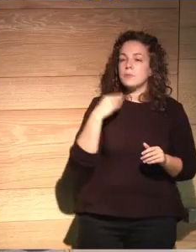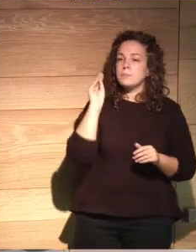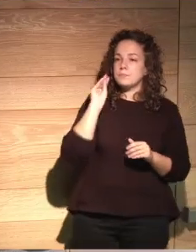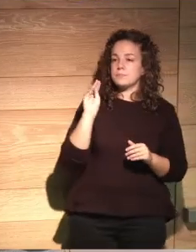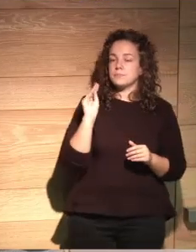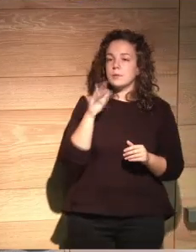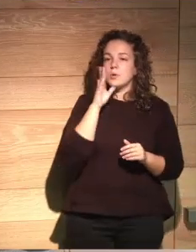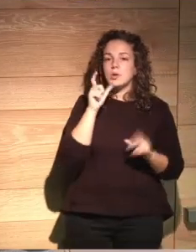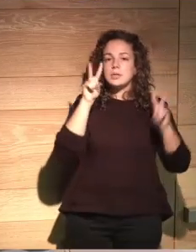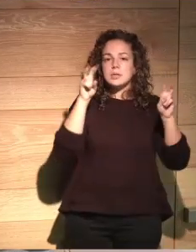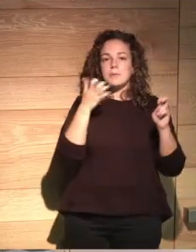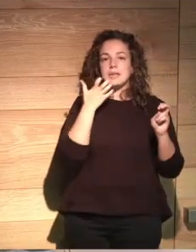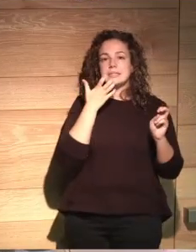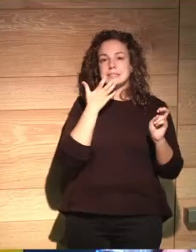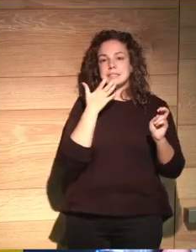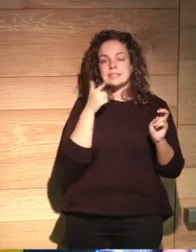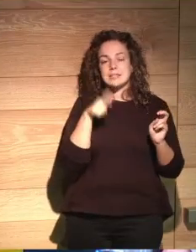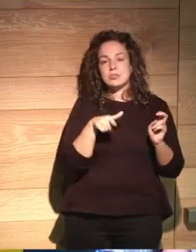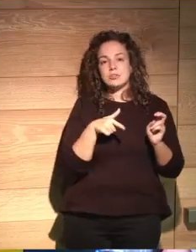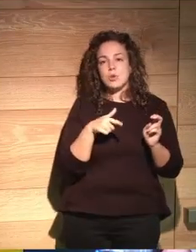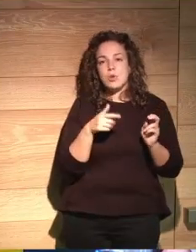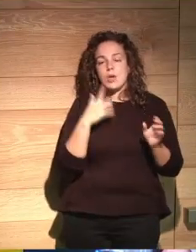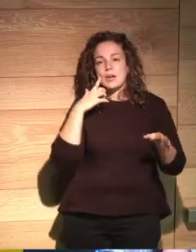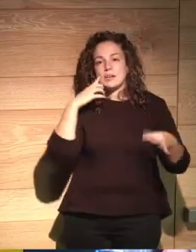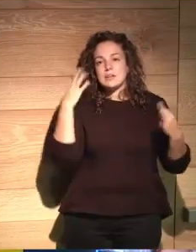I wanted to delve a little bit on